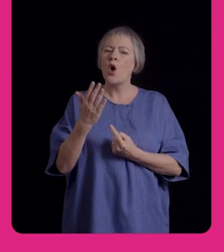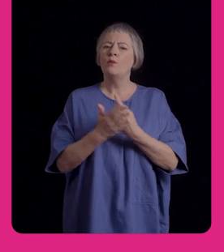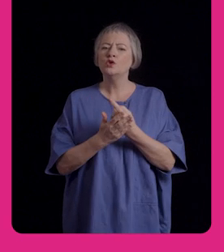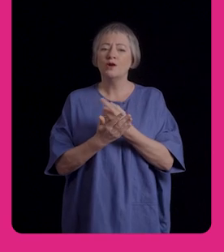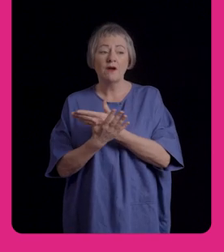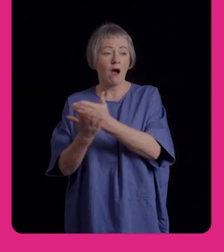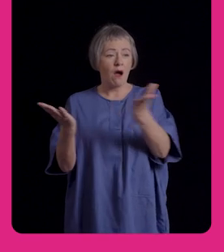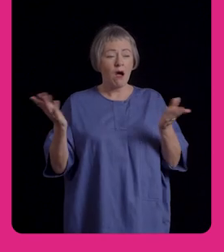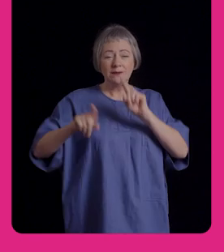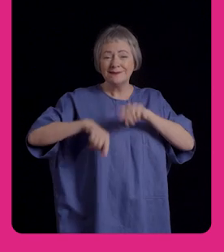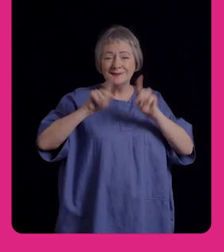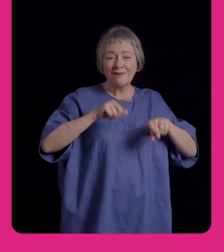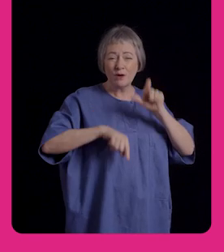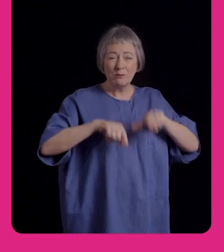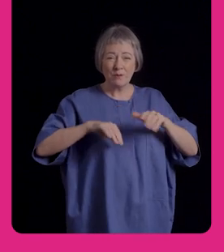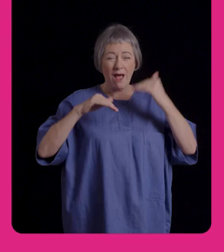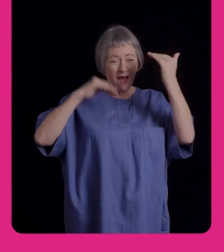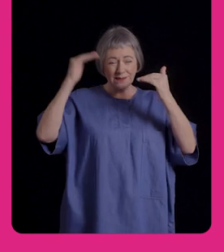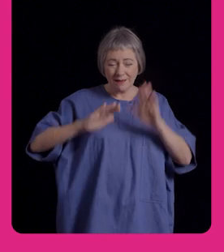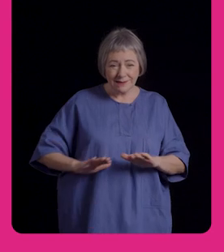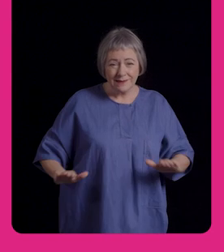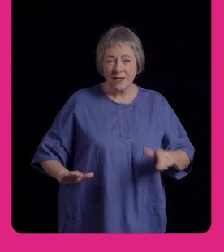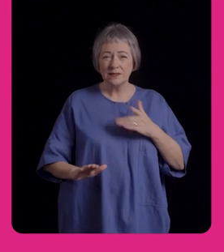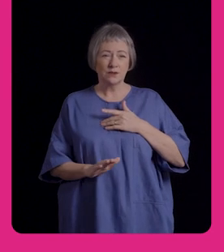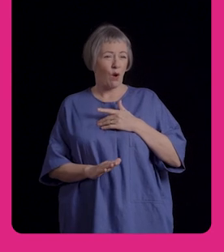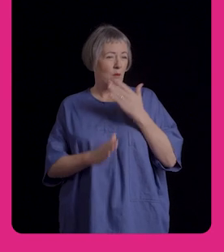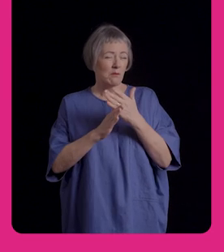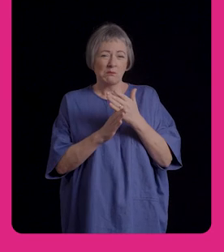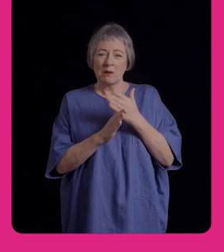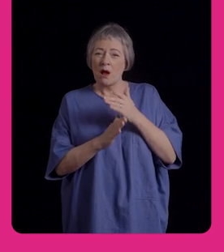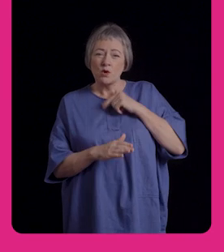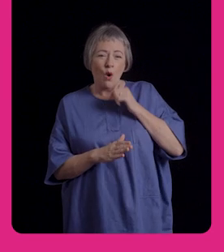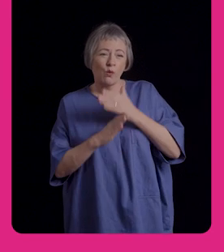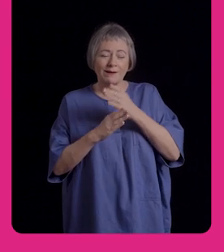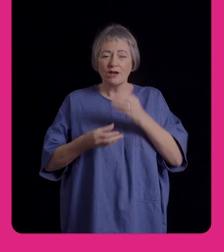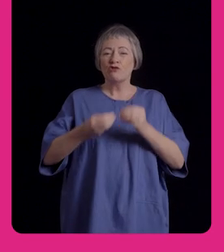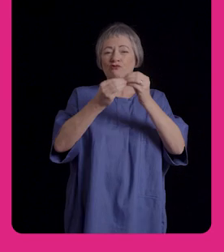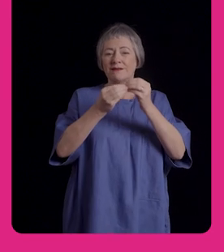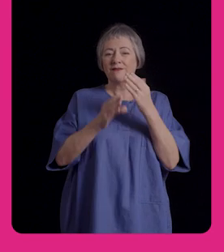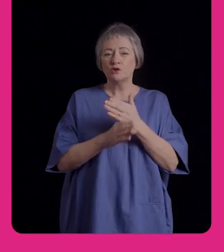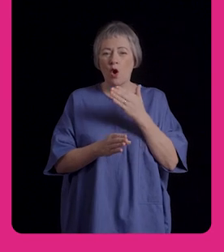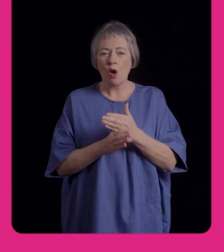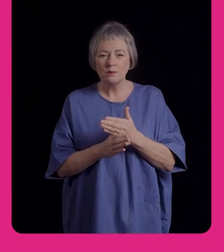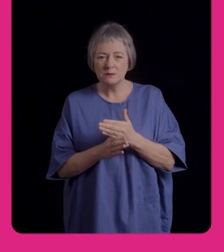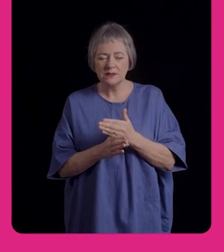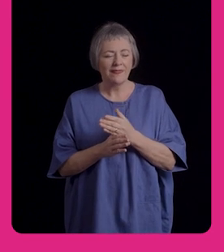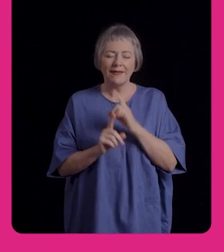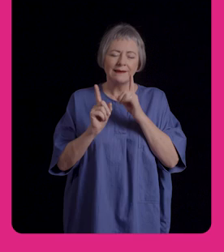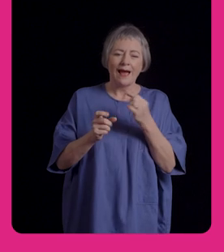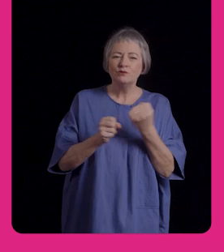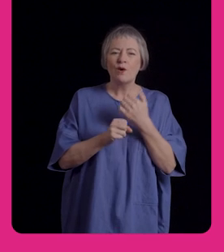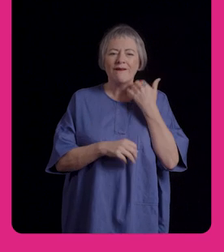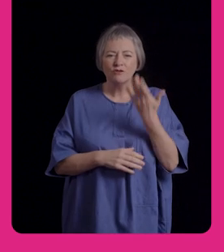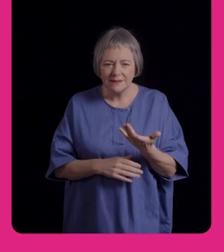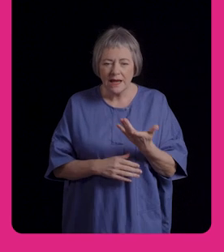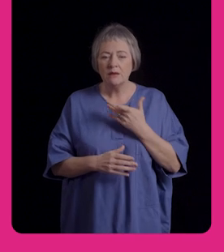for all kinds of different people, like kids, adults, people who might not work creative jobs or get a chance to do that stuff day to day, to like invent